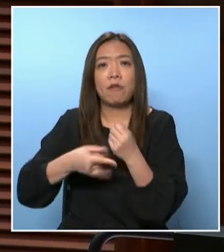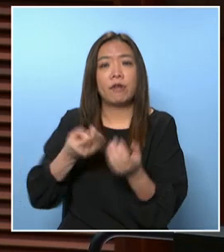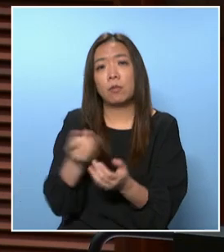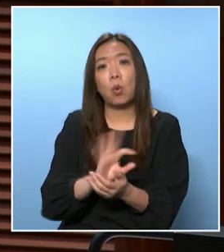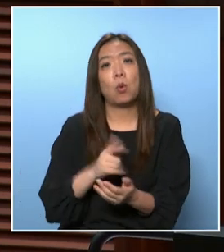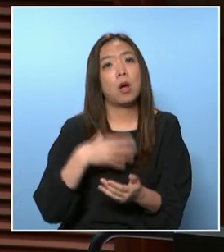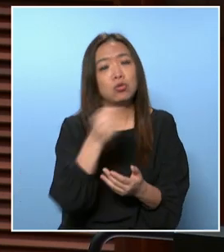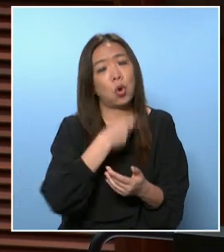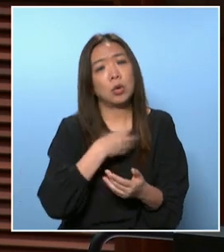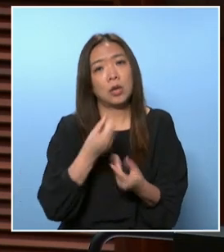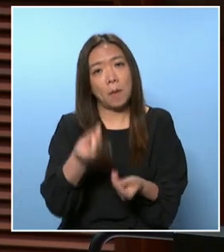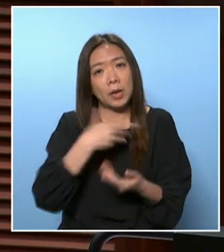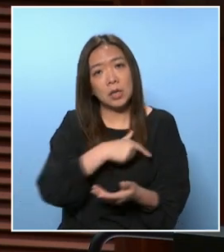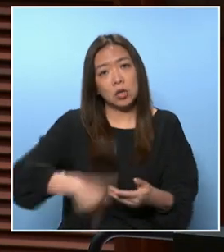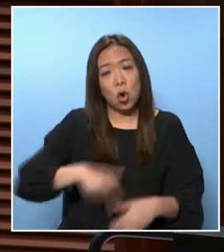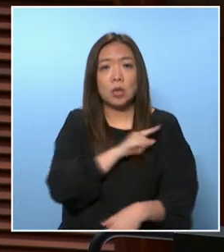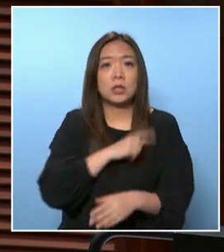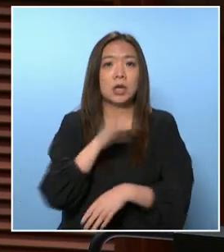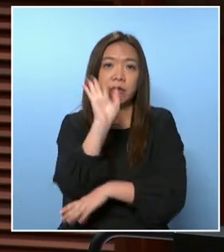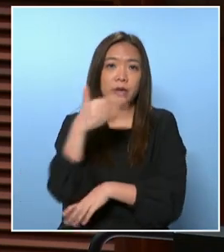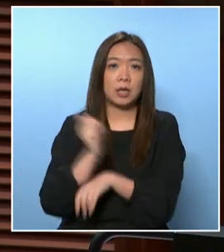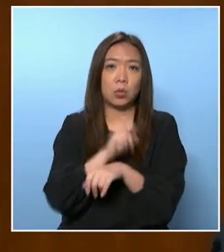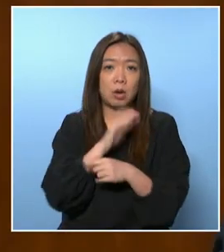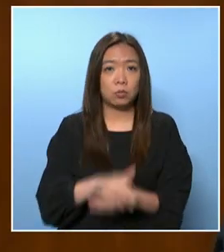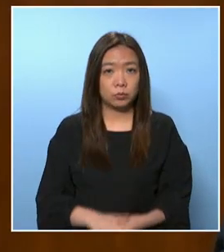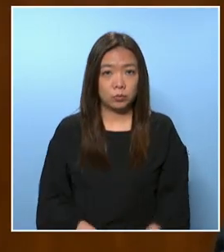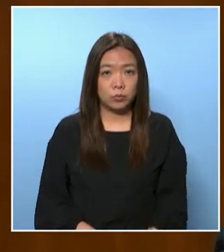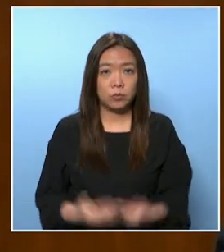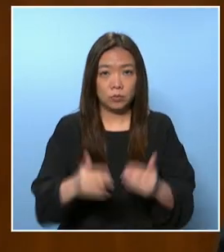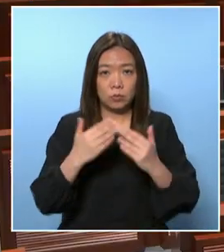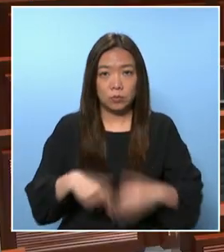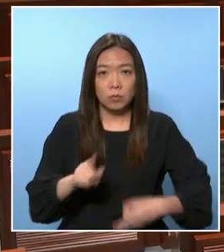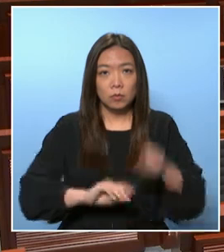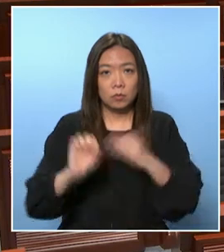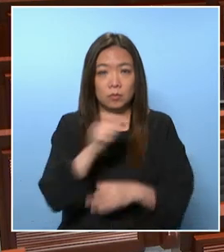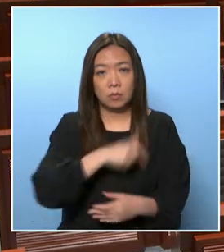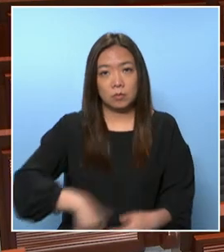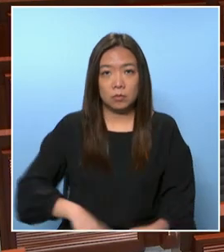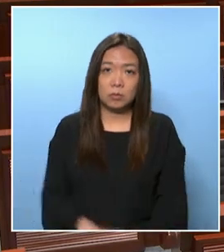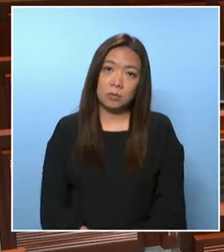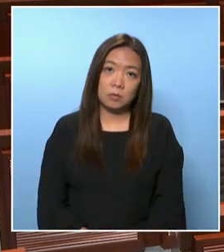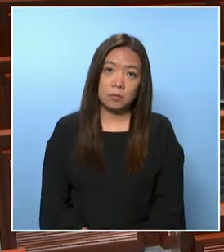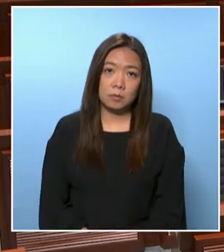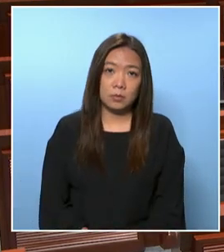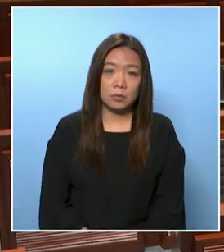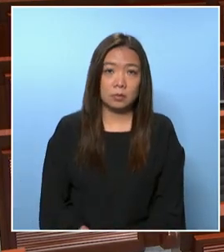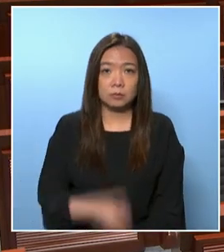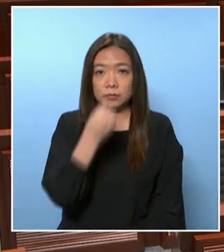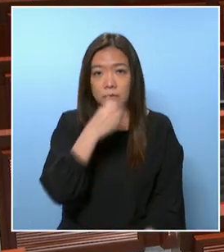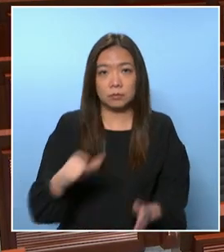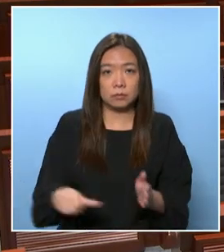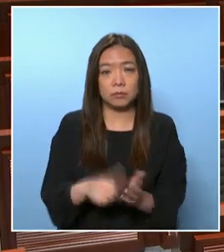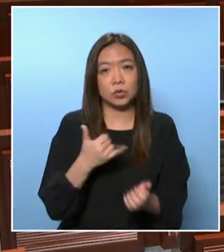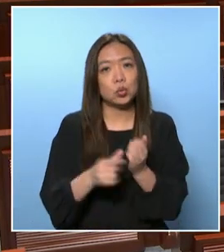the life and death education. I'm not suggesting that there should be legislation. Now, we should be given the time to speak. Mr.